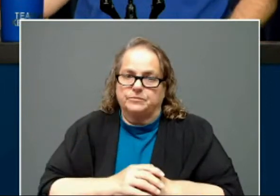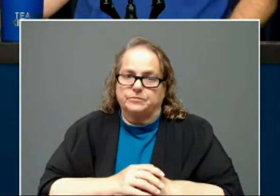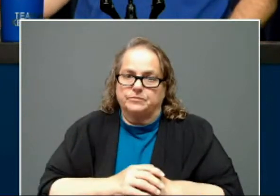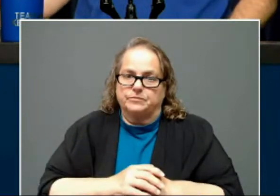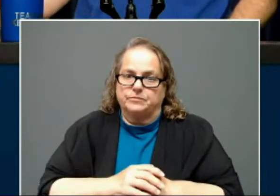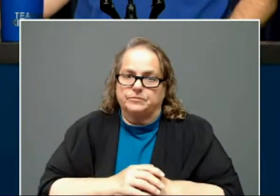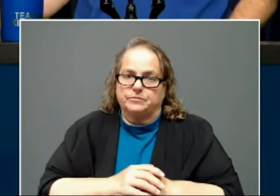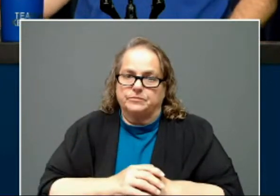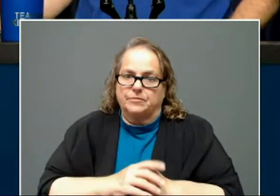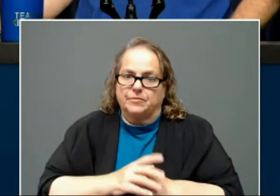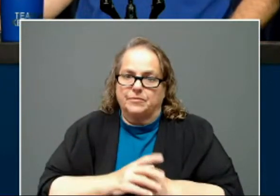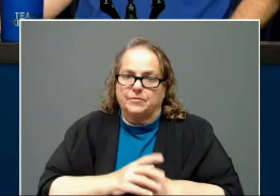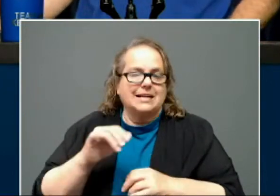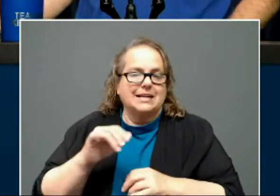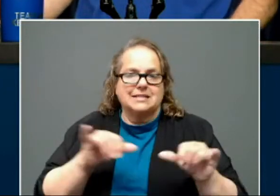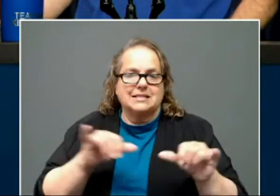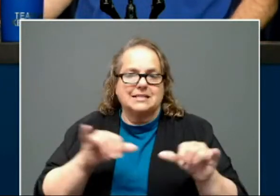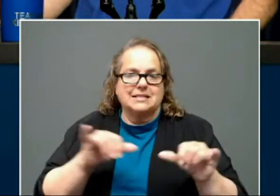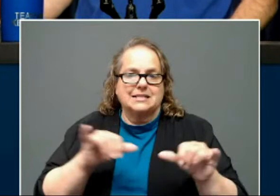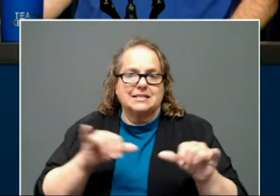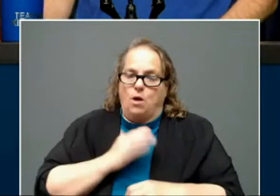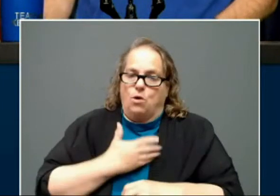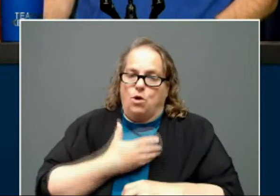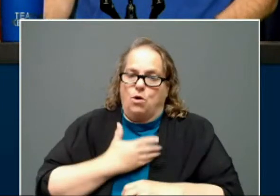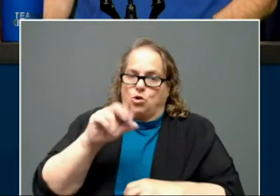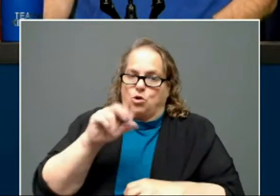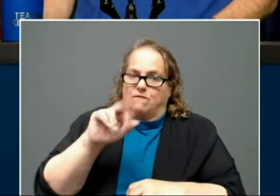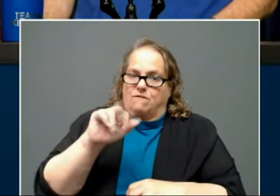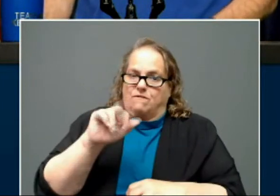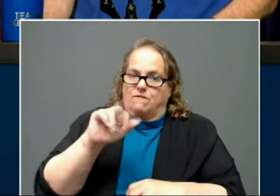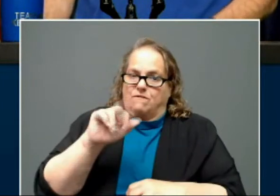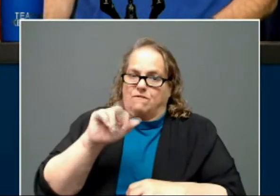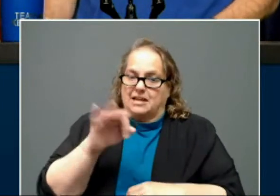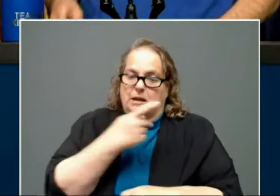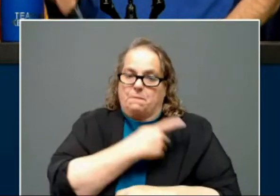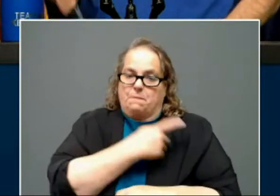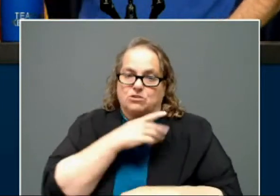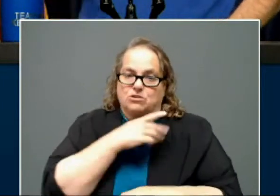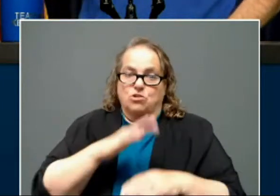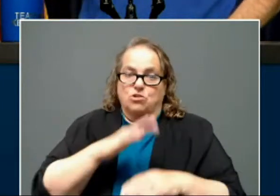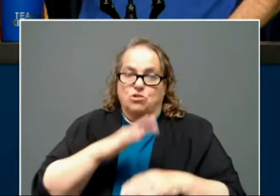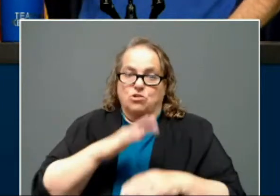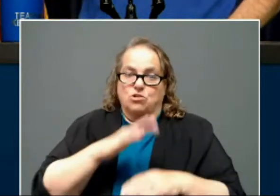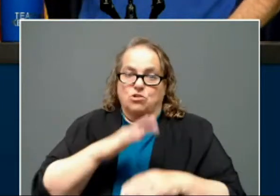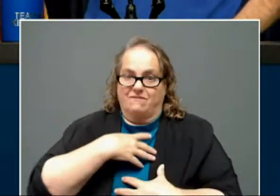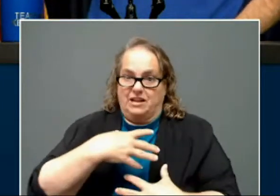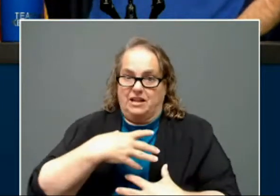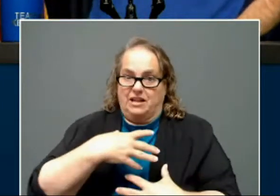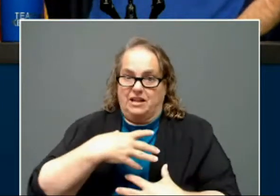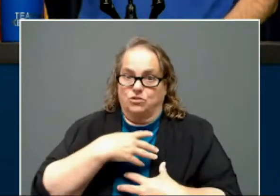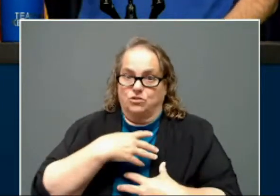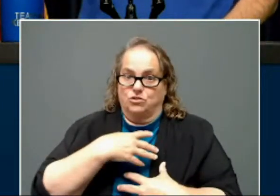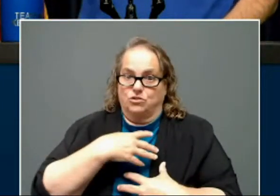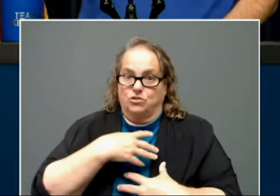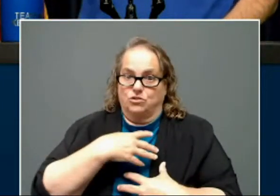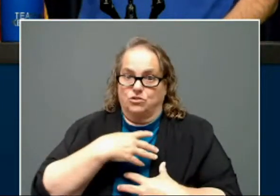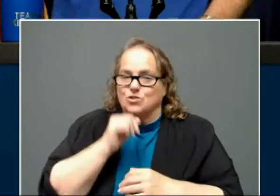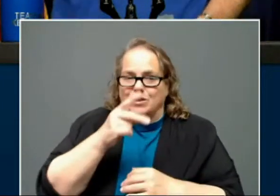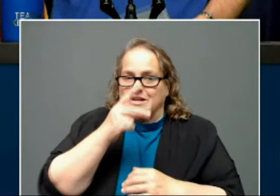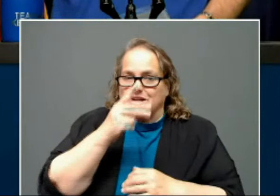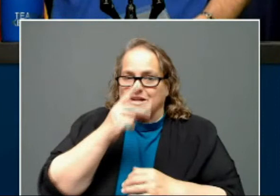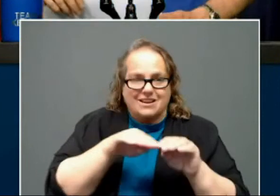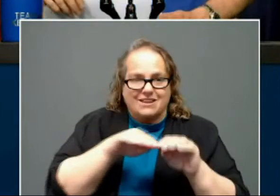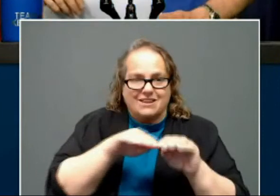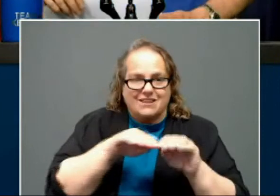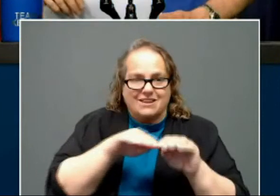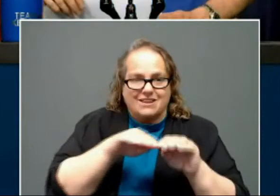And the same with our COVID-19 patients on a ventilator. Again, you don't see a flat line across, but what